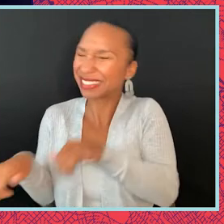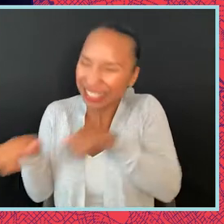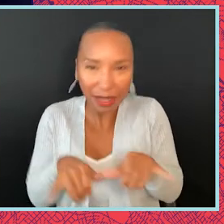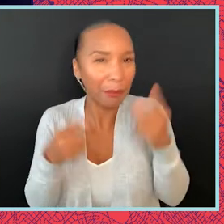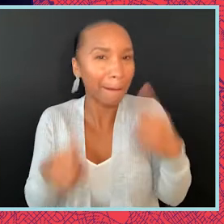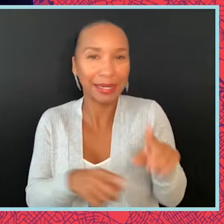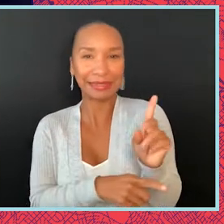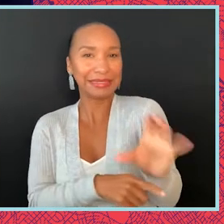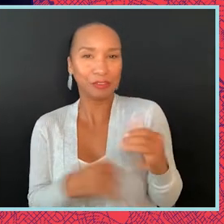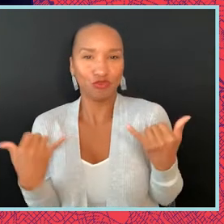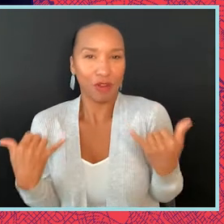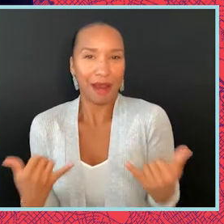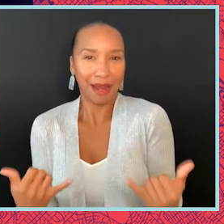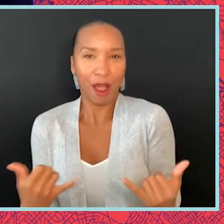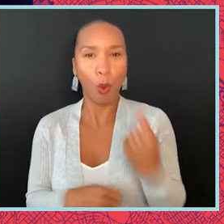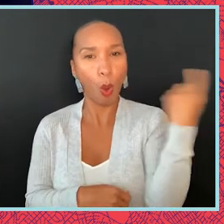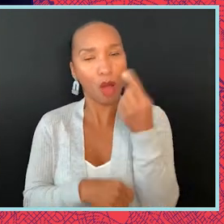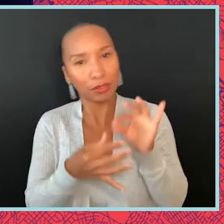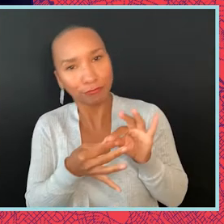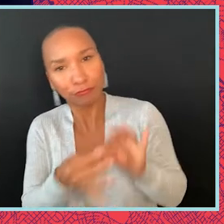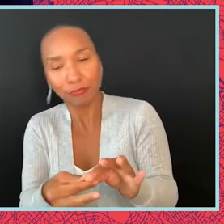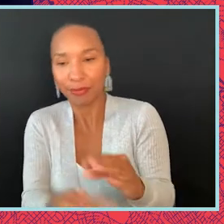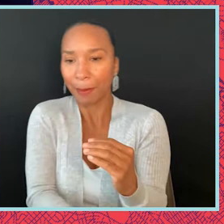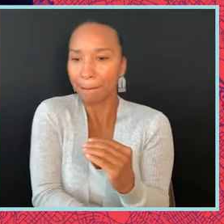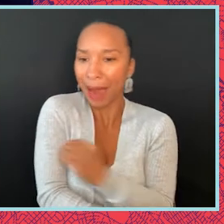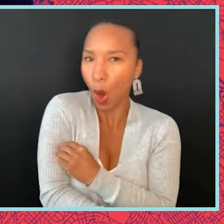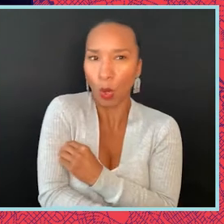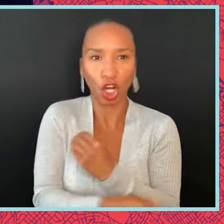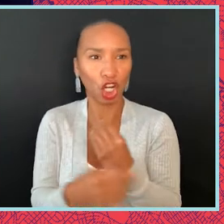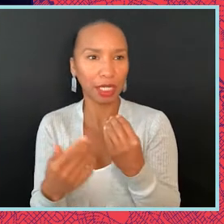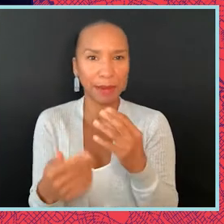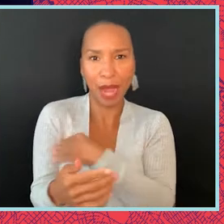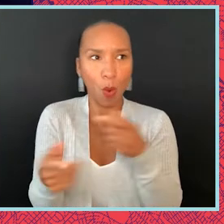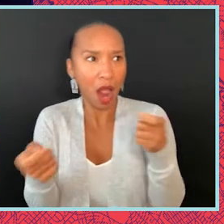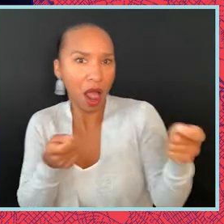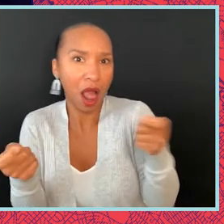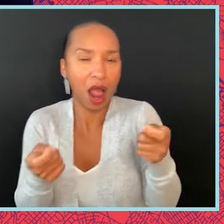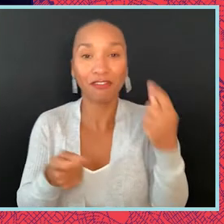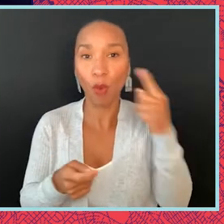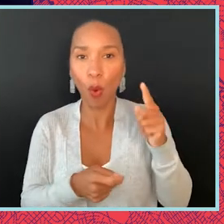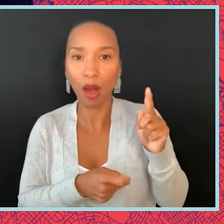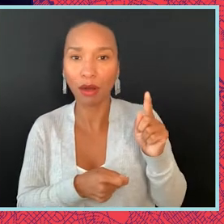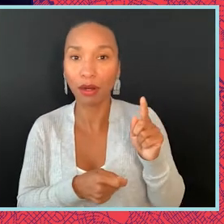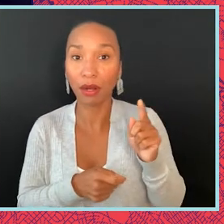is that it's always been about power and a power grab for Republicans.